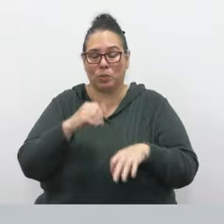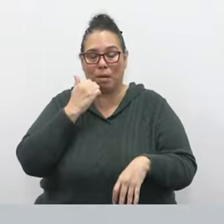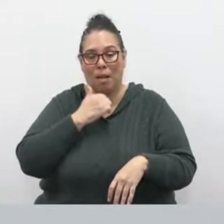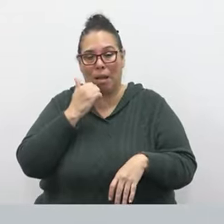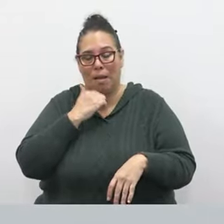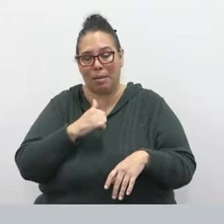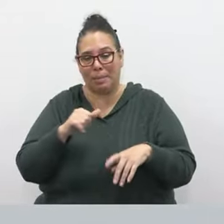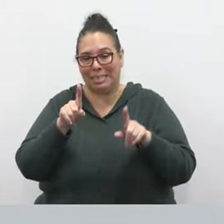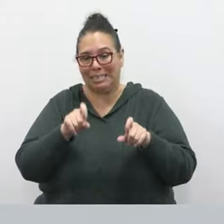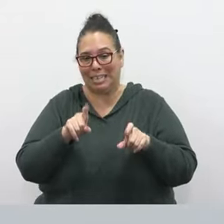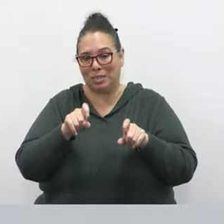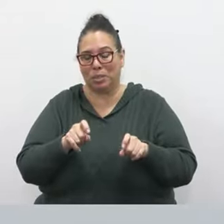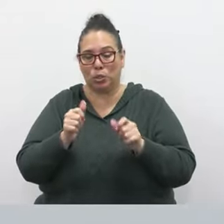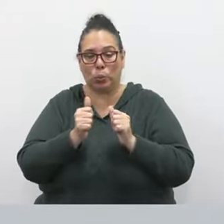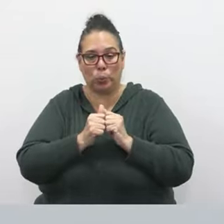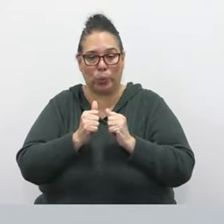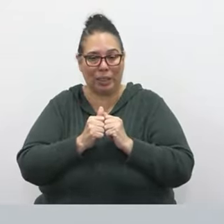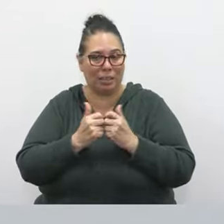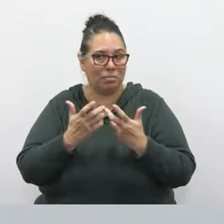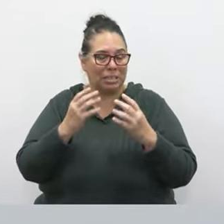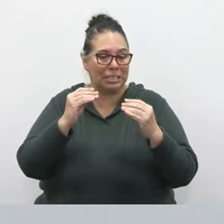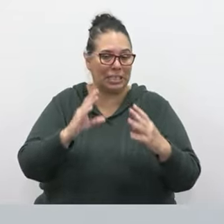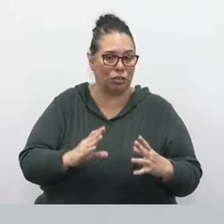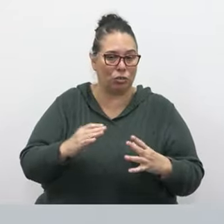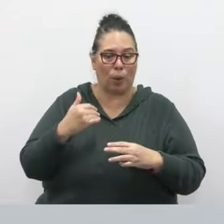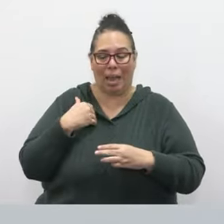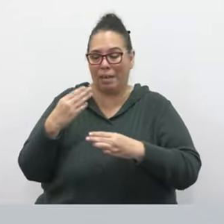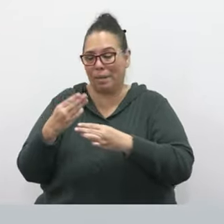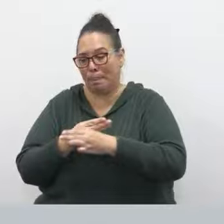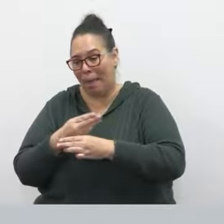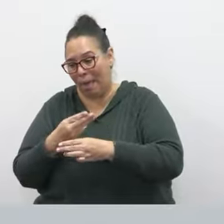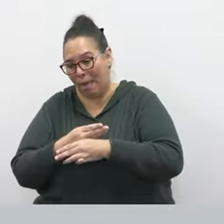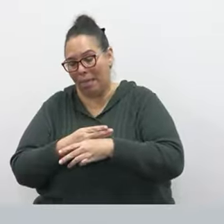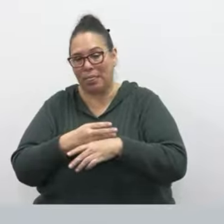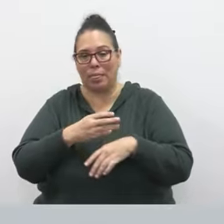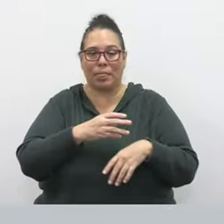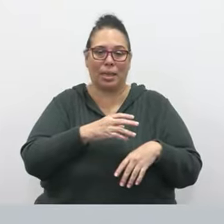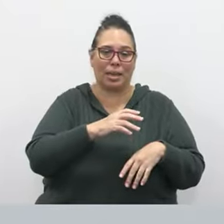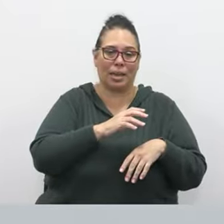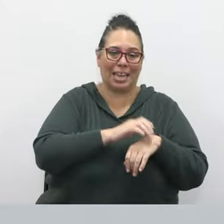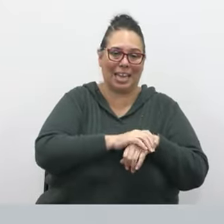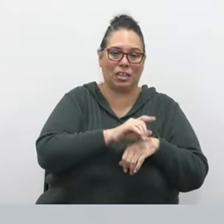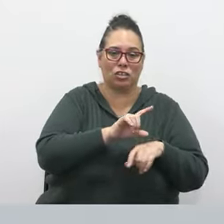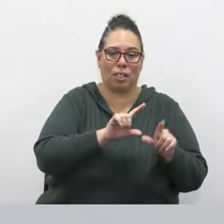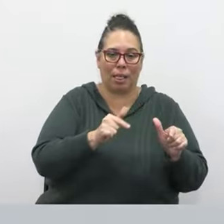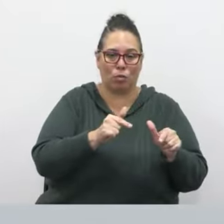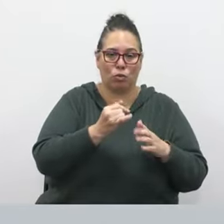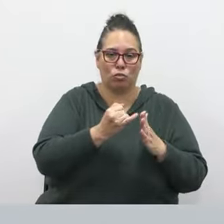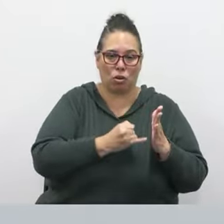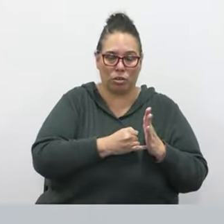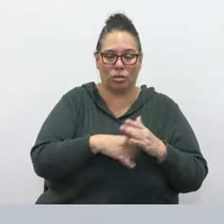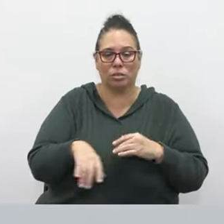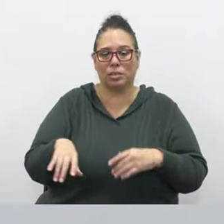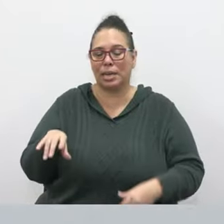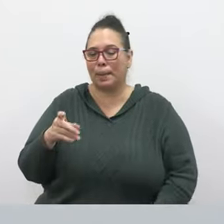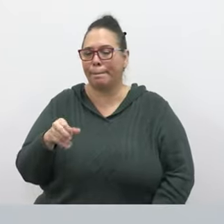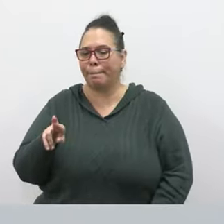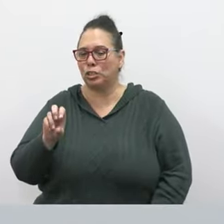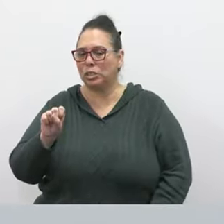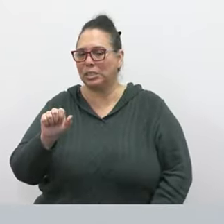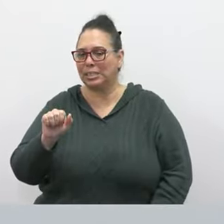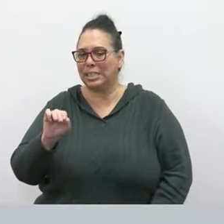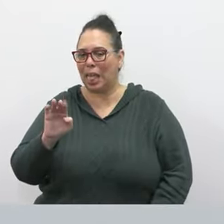teachers. And so we have these common assessments in math, Q1 in math and in language arts. And Mr. Samuels in a moment will speak to what our principals